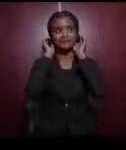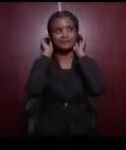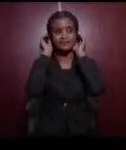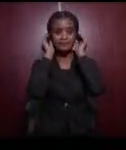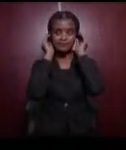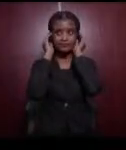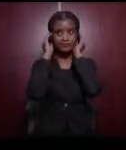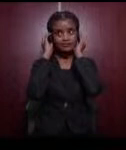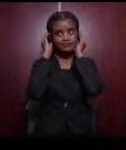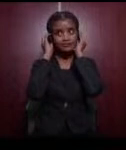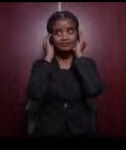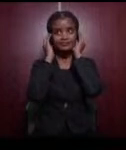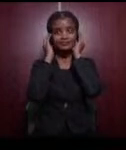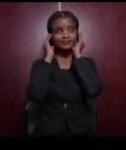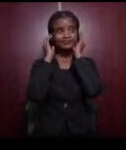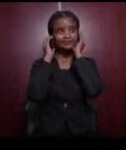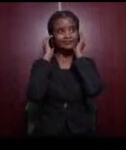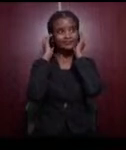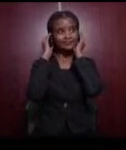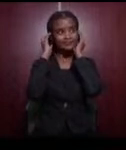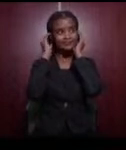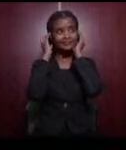Ndibomakazi.